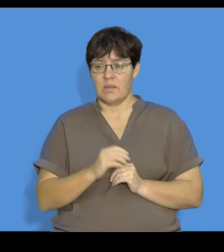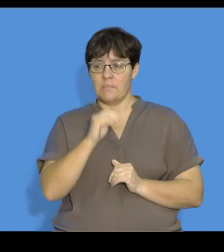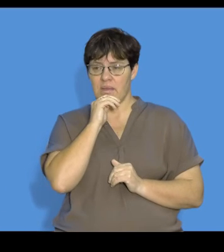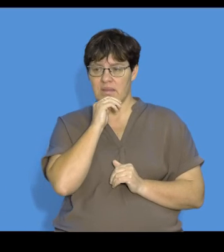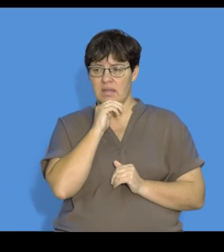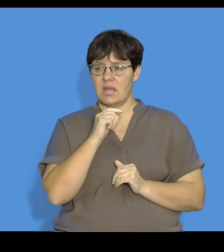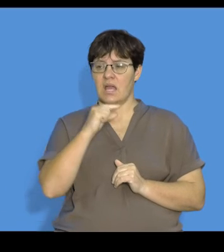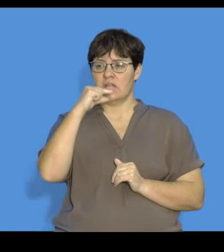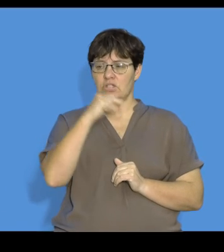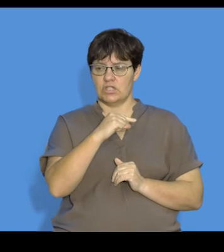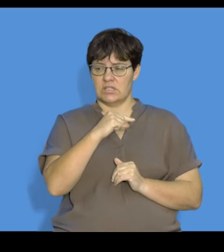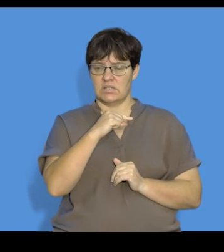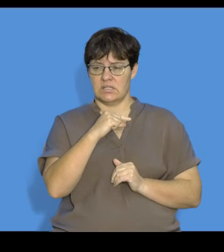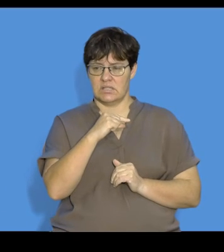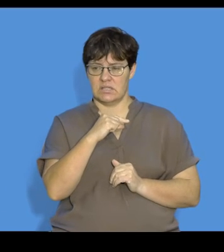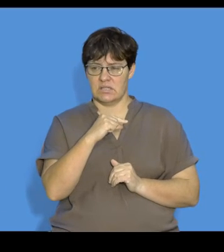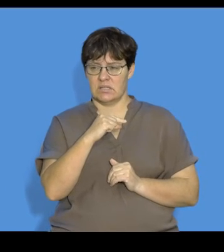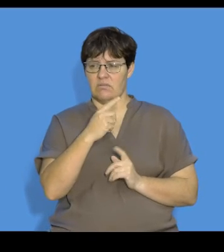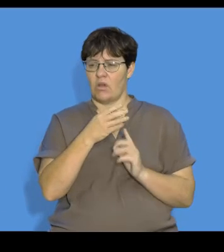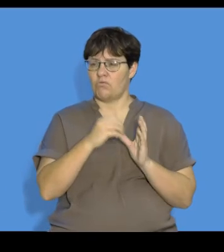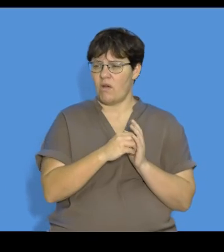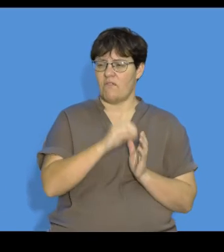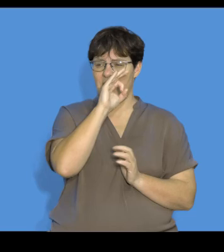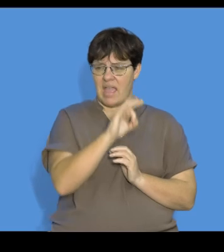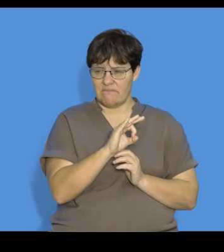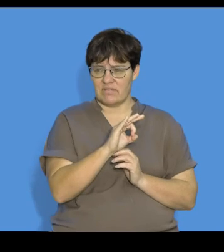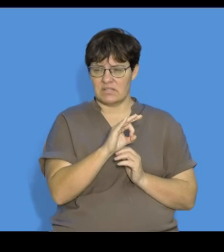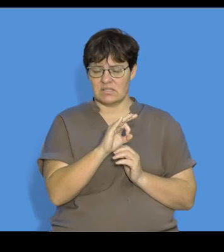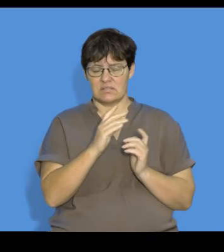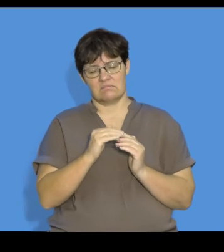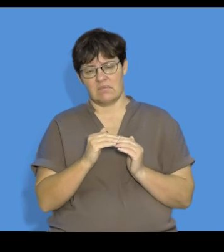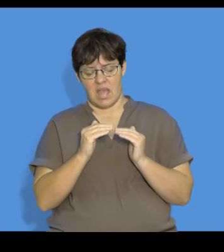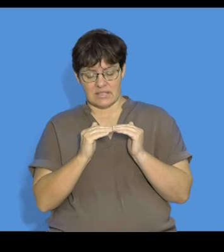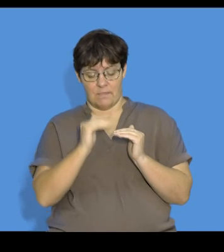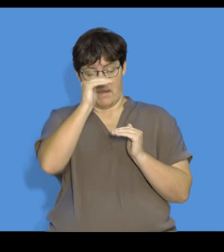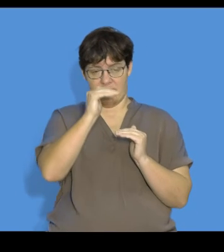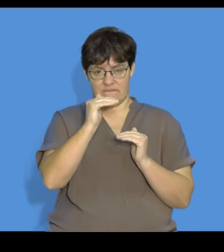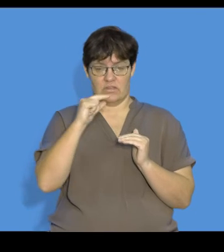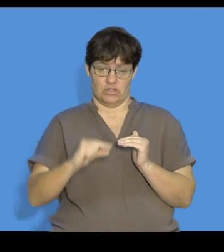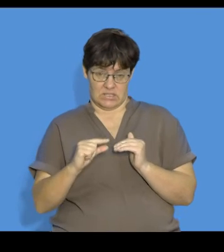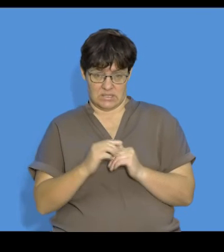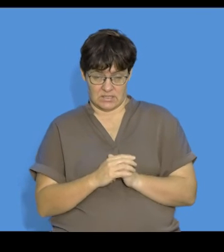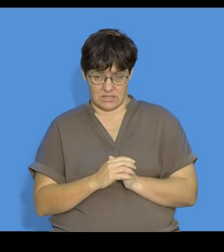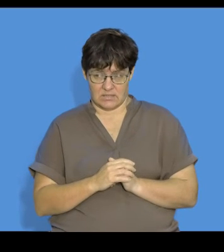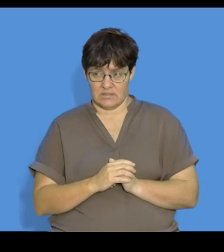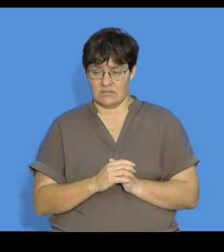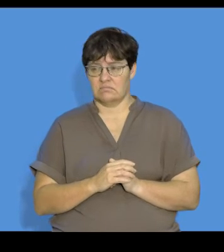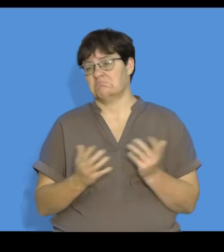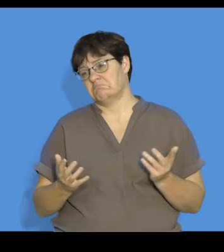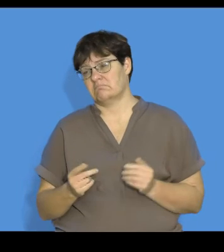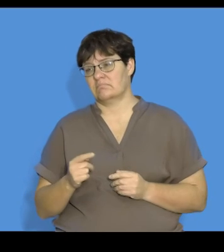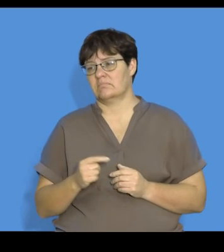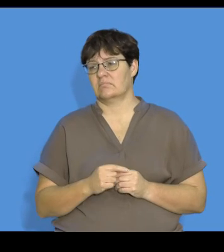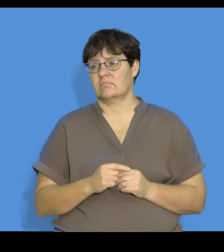is above the graph of g, right? So if I draw just a graph here to show you what this means, let's say,